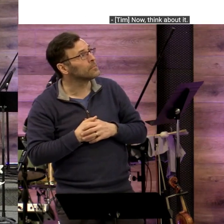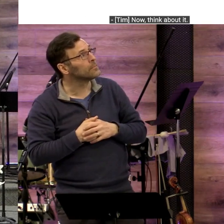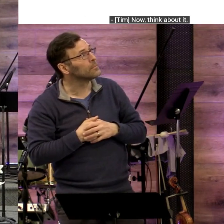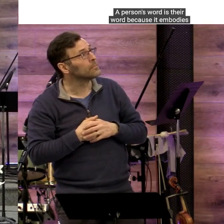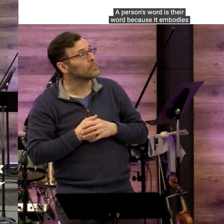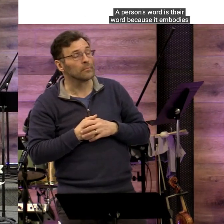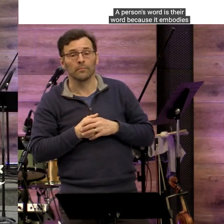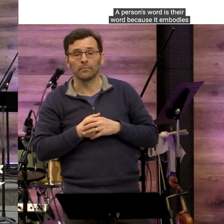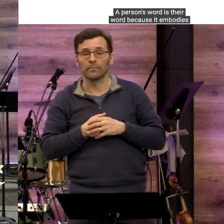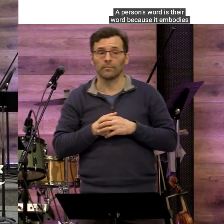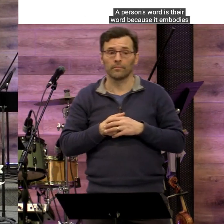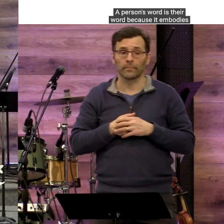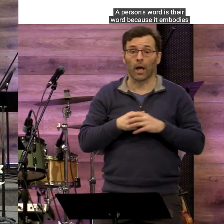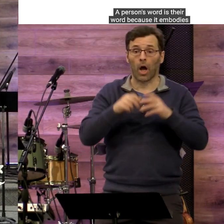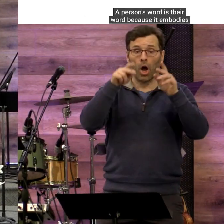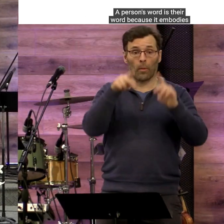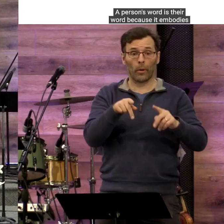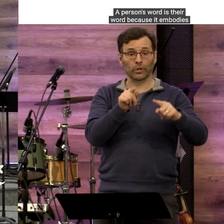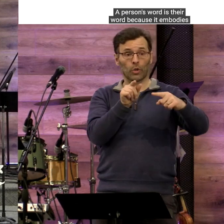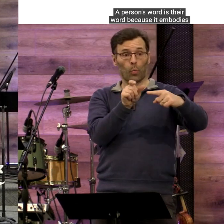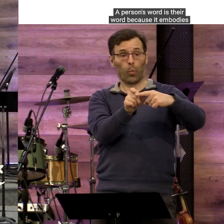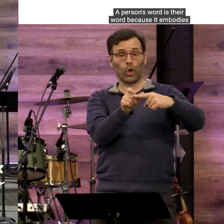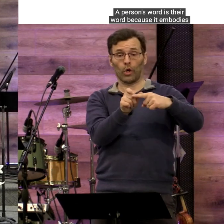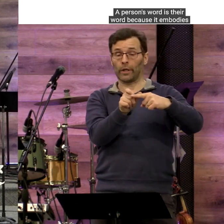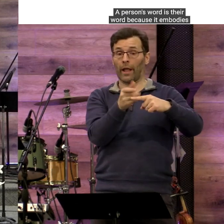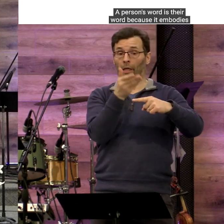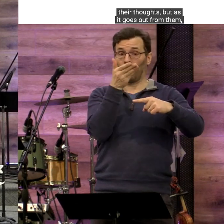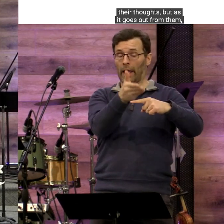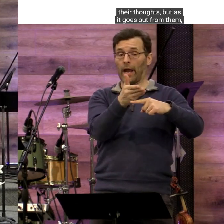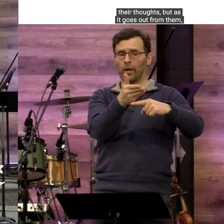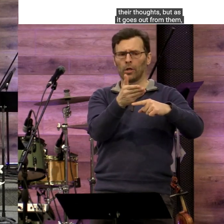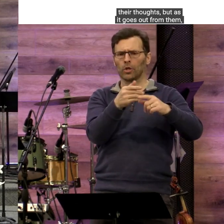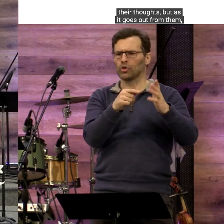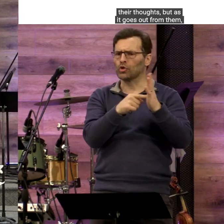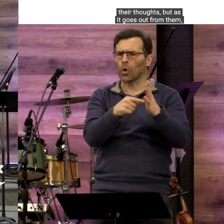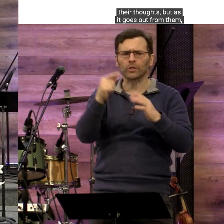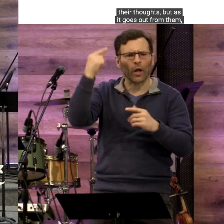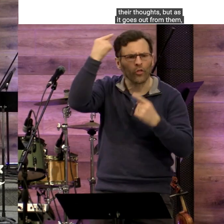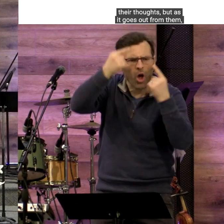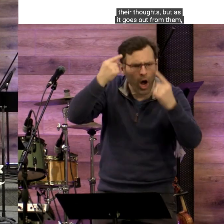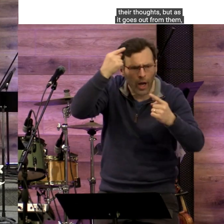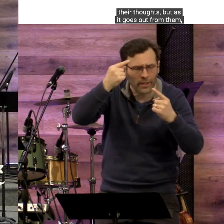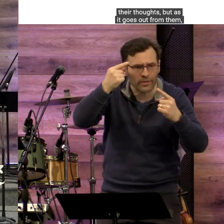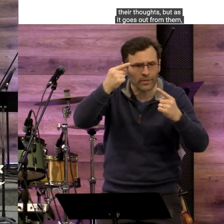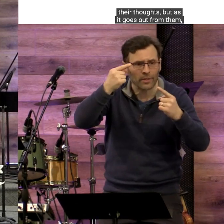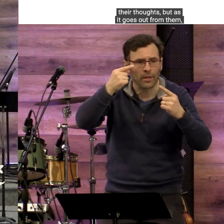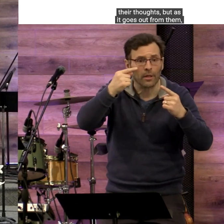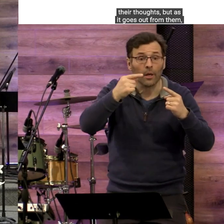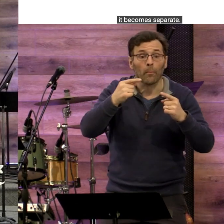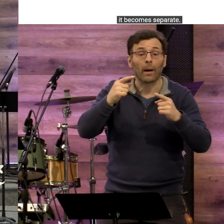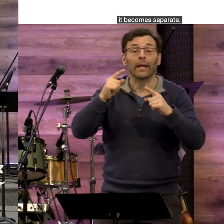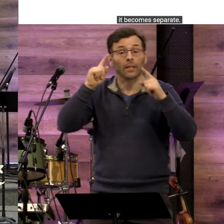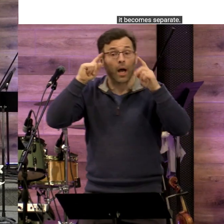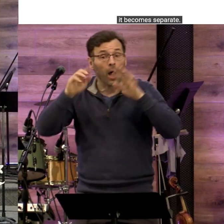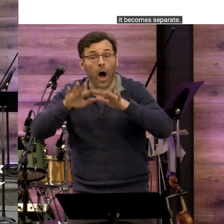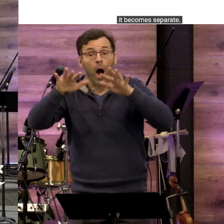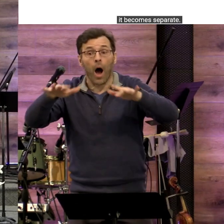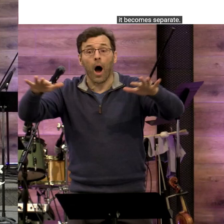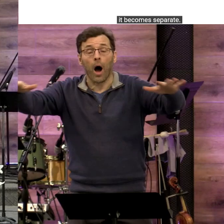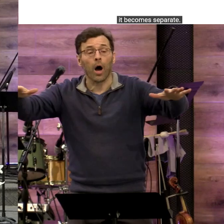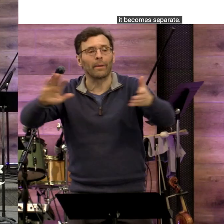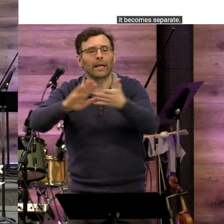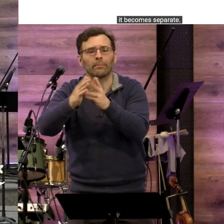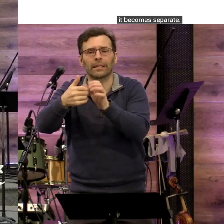about it. A person's word is their word because it embodies their thoughts. But as it goes out from them, it becomes